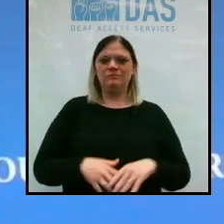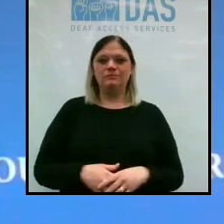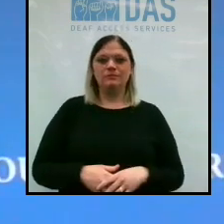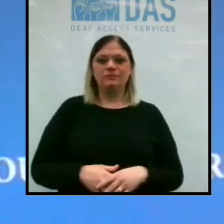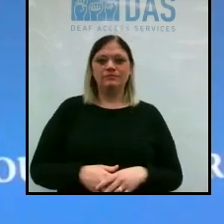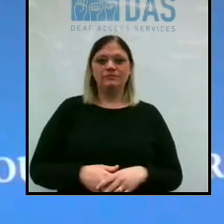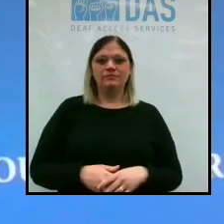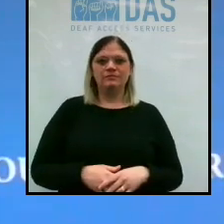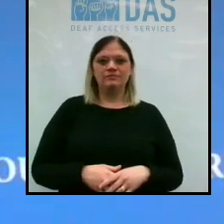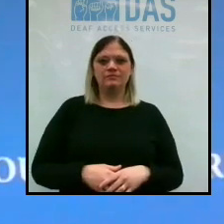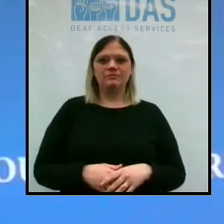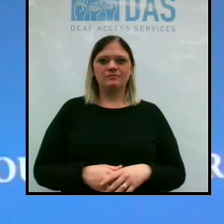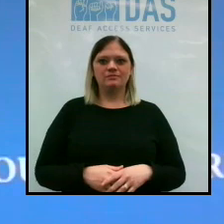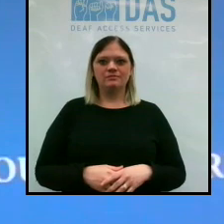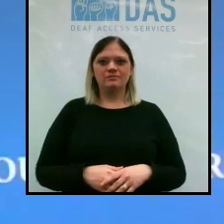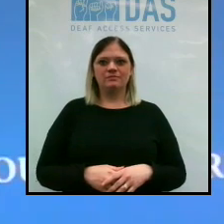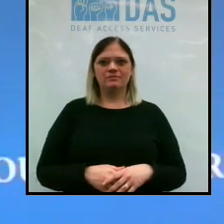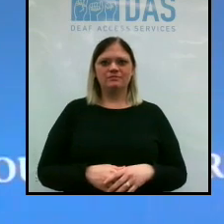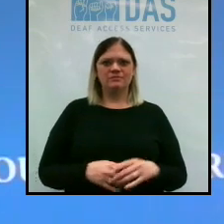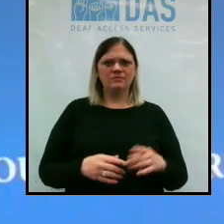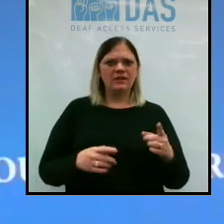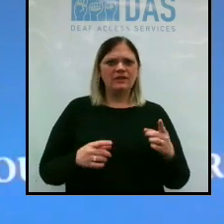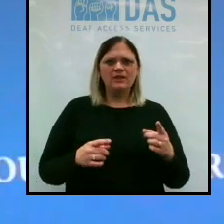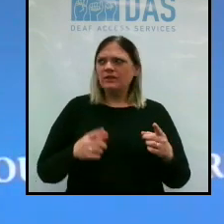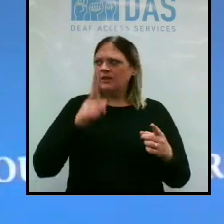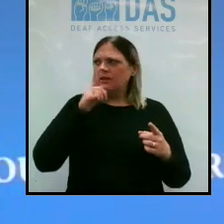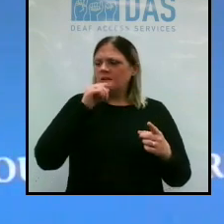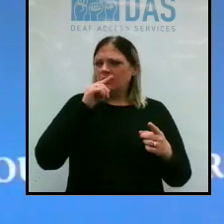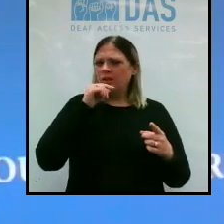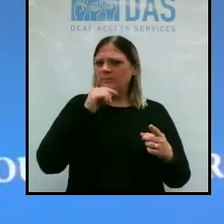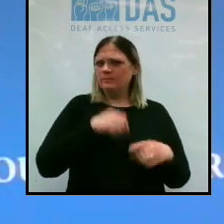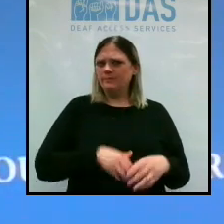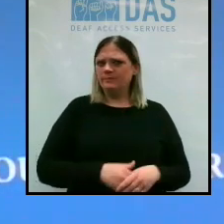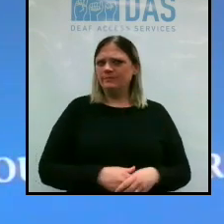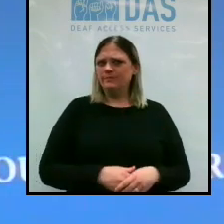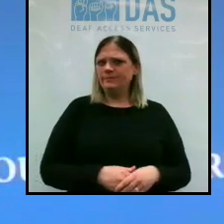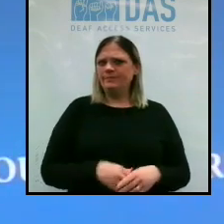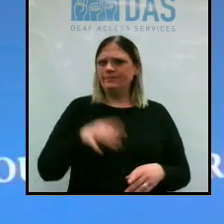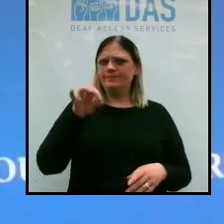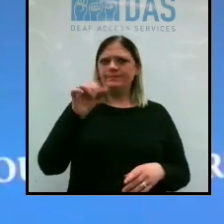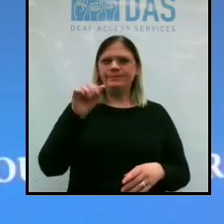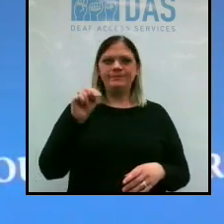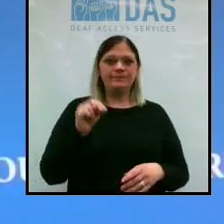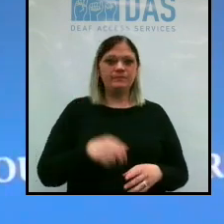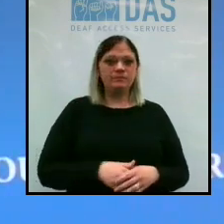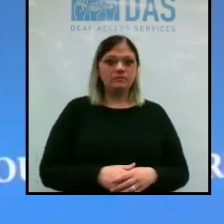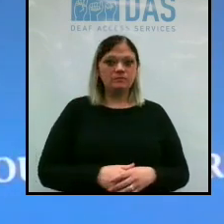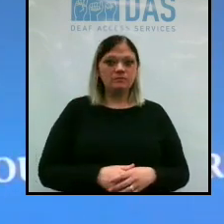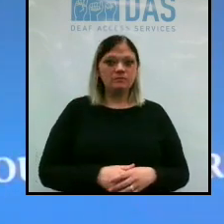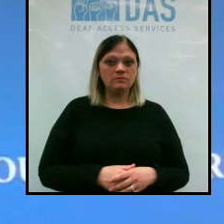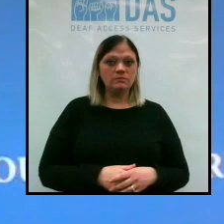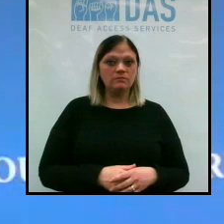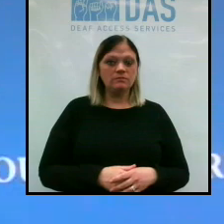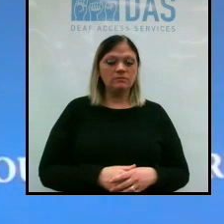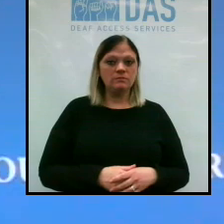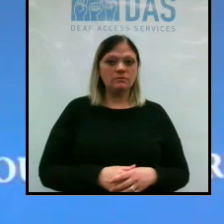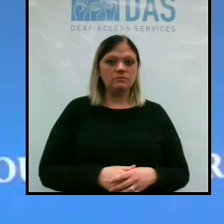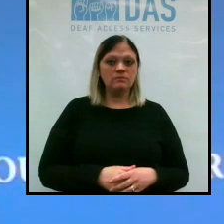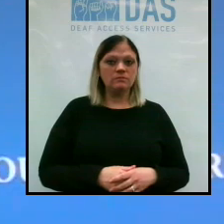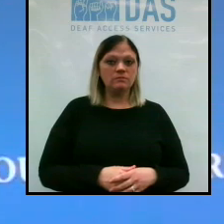Jeff Preval? One more. Or is that, who is that? Is that Dan? Okay, Dan. Yeah, one more.